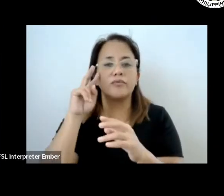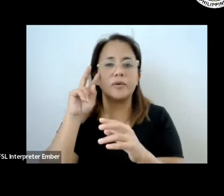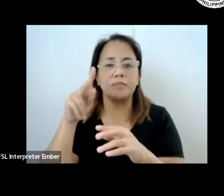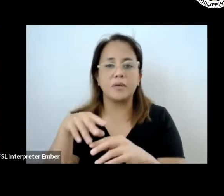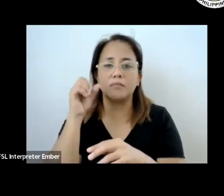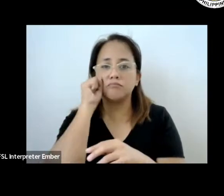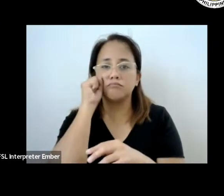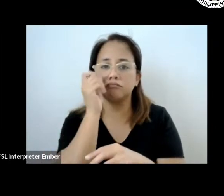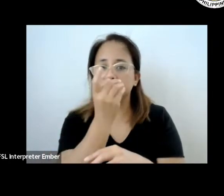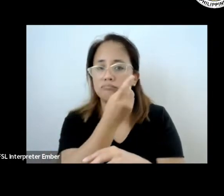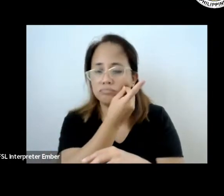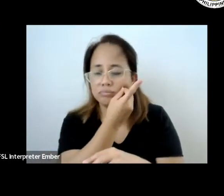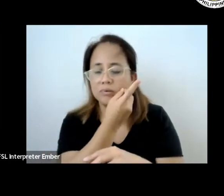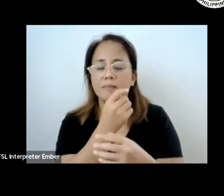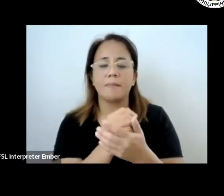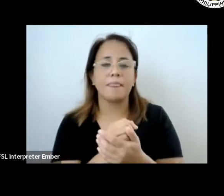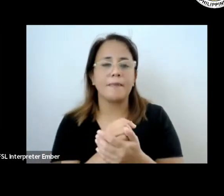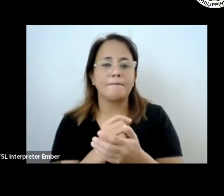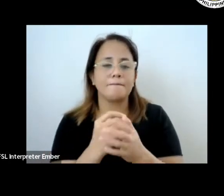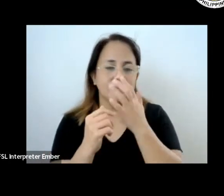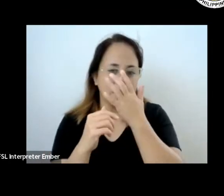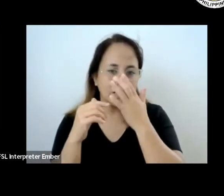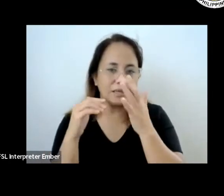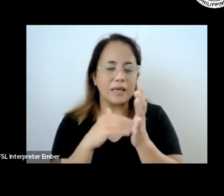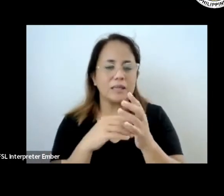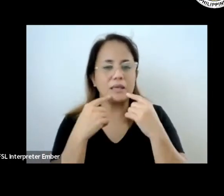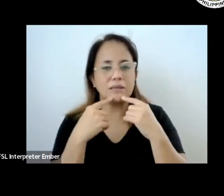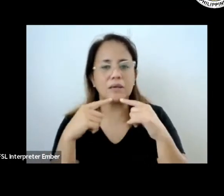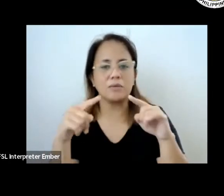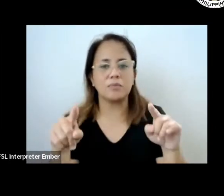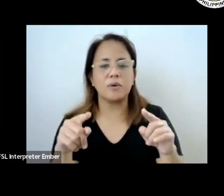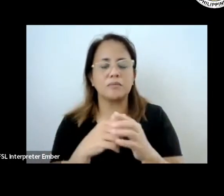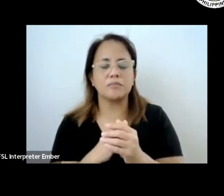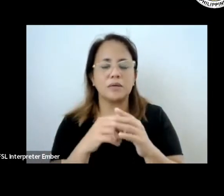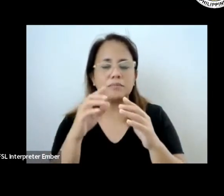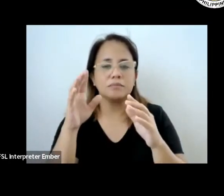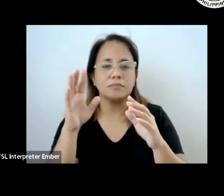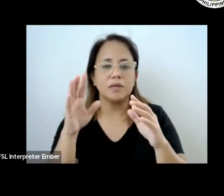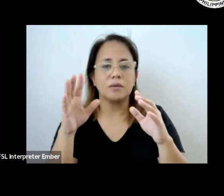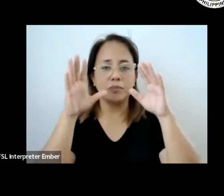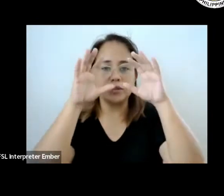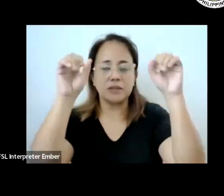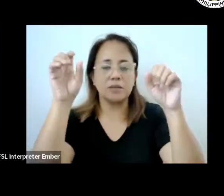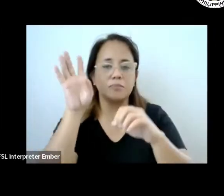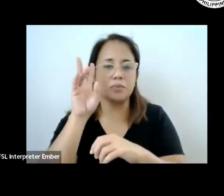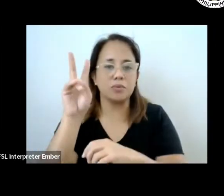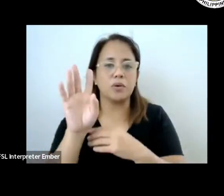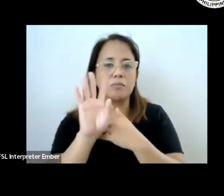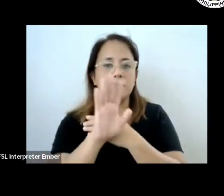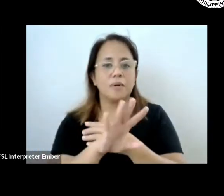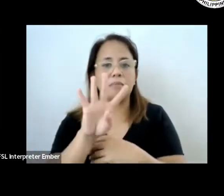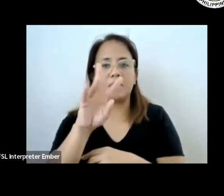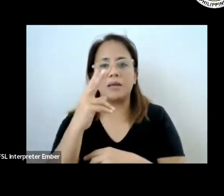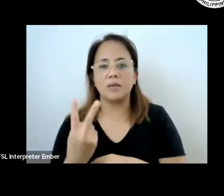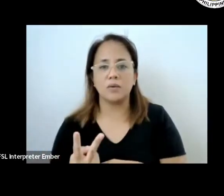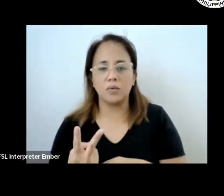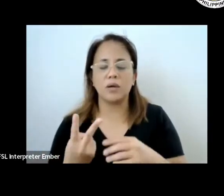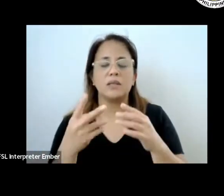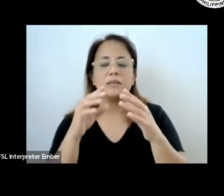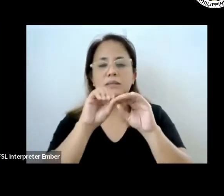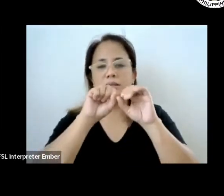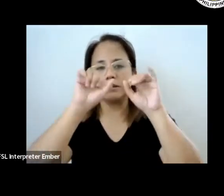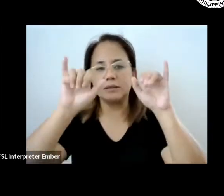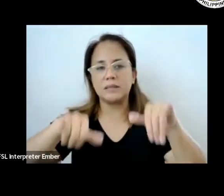Secretary Sara Duterte, and again, as pronounced by President Bongbong Marcos, for us to return a bilingual system